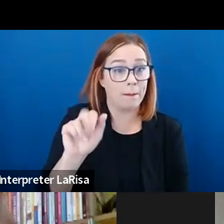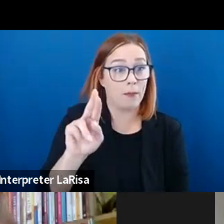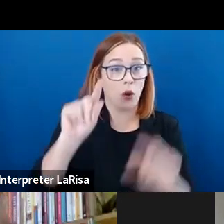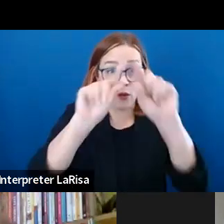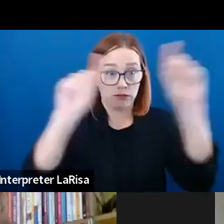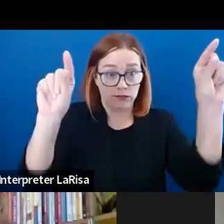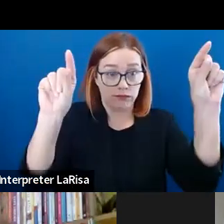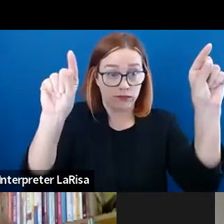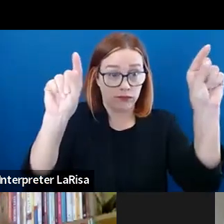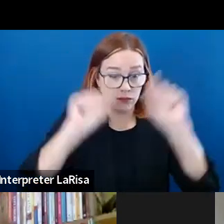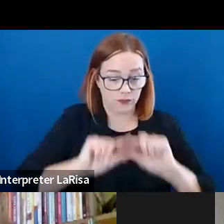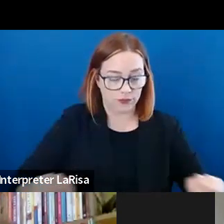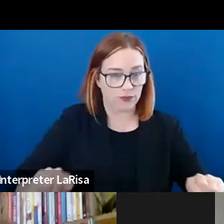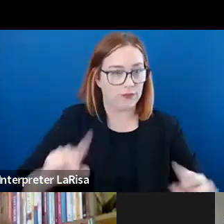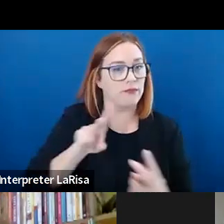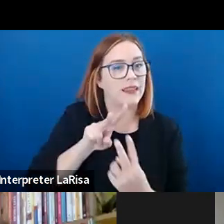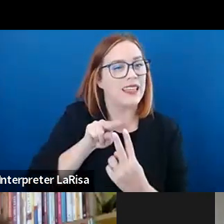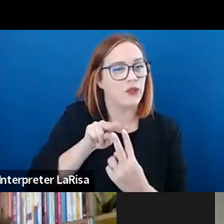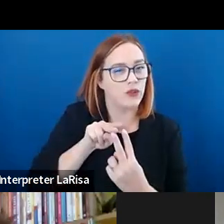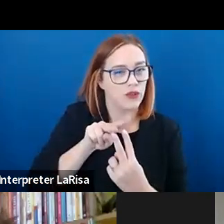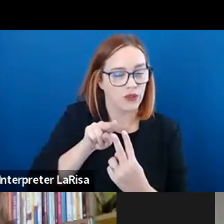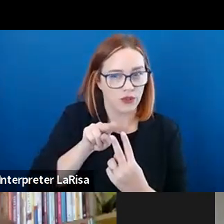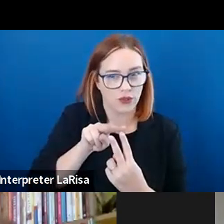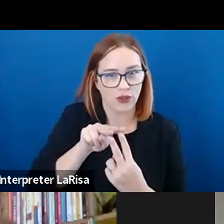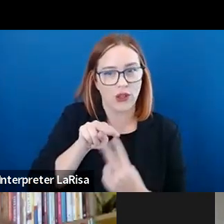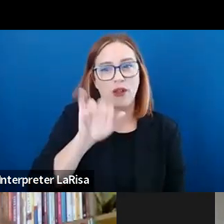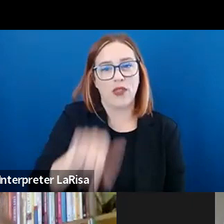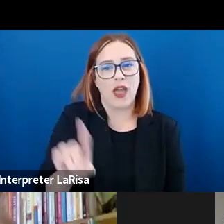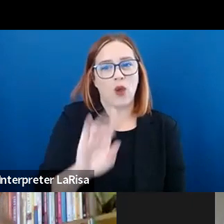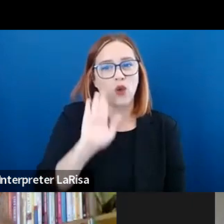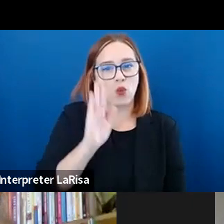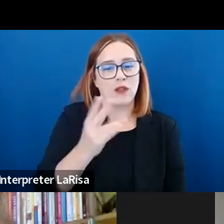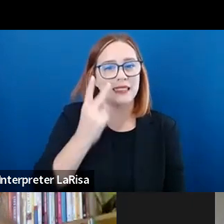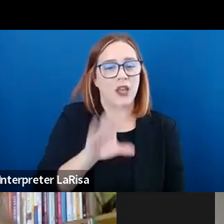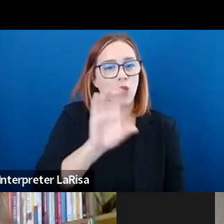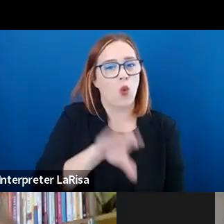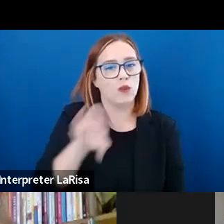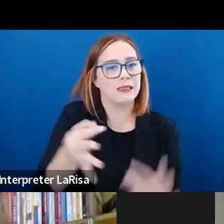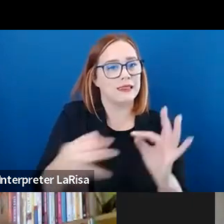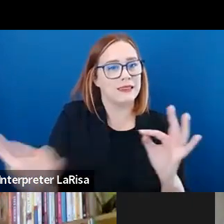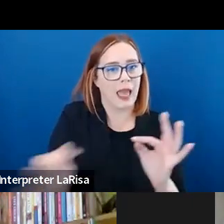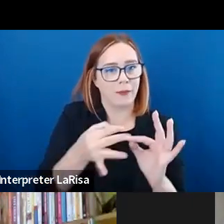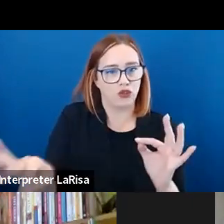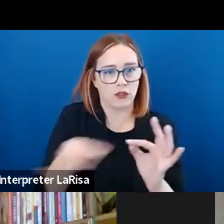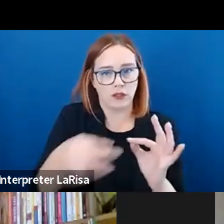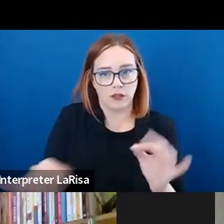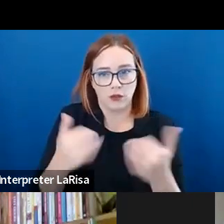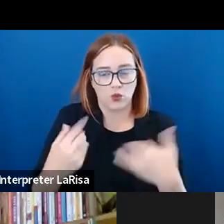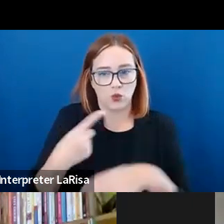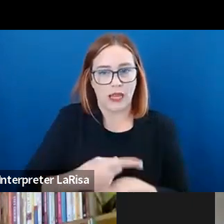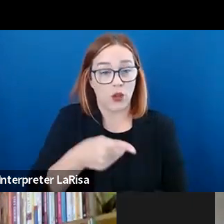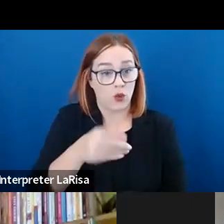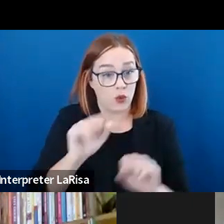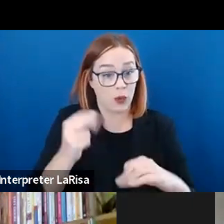the bottom of the screen. This is where you will find the closed captioning for today's session. You can view the captioning